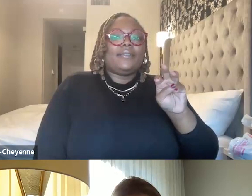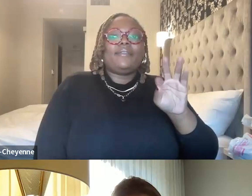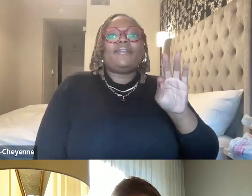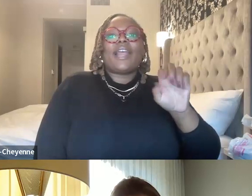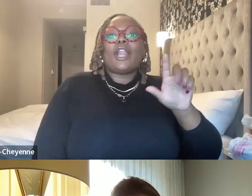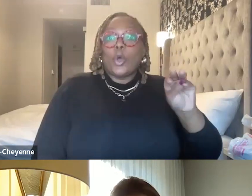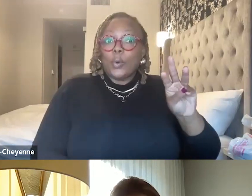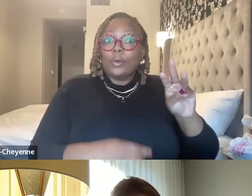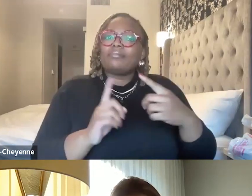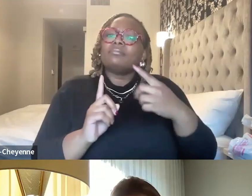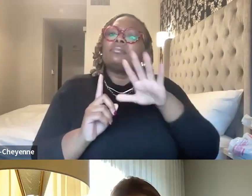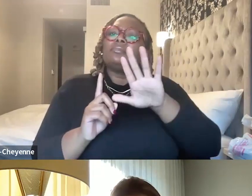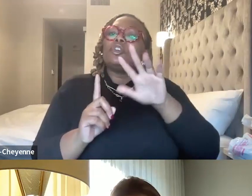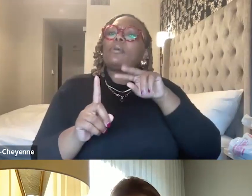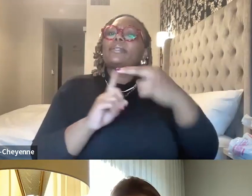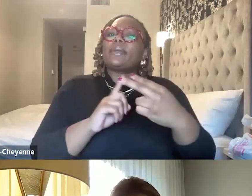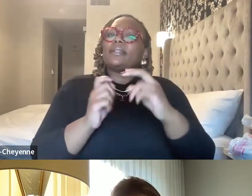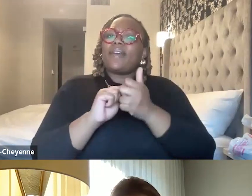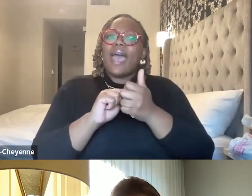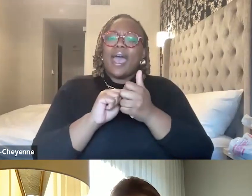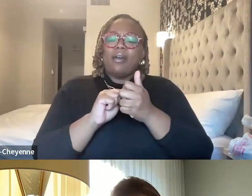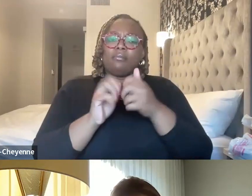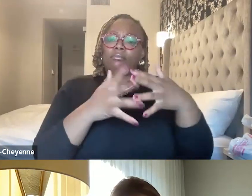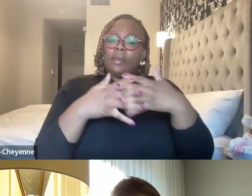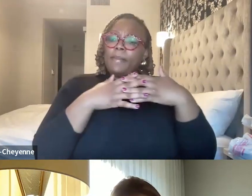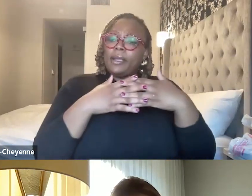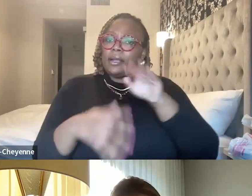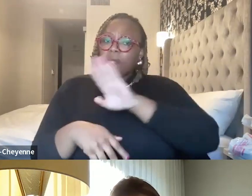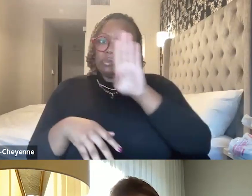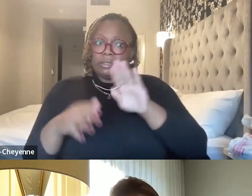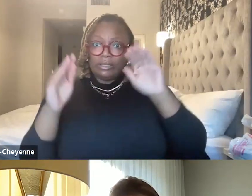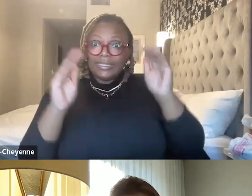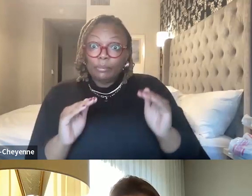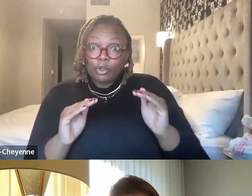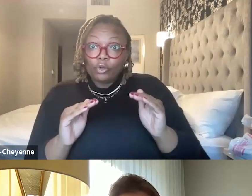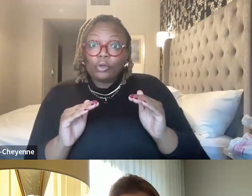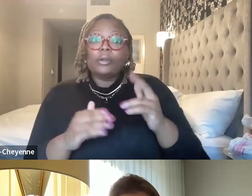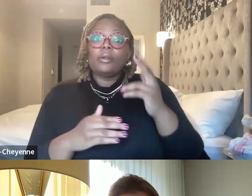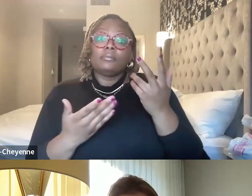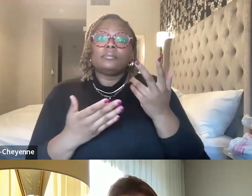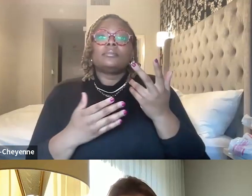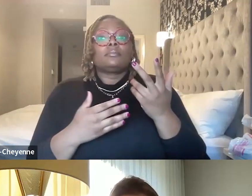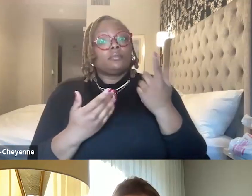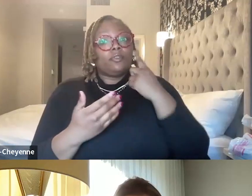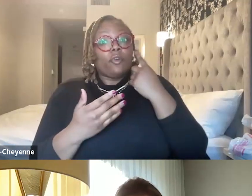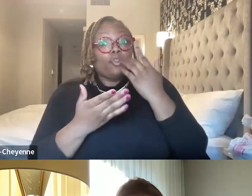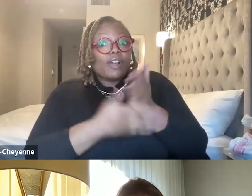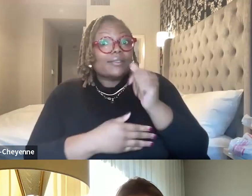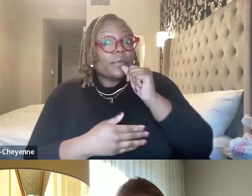would say, how similar the states are to Brazil right now, you know, both in rights for